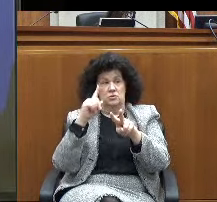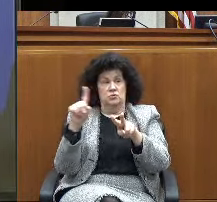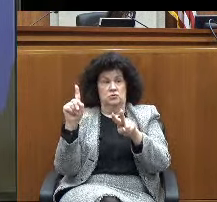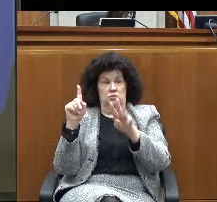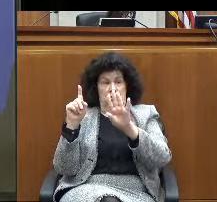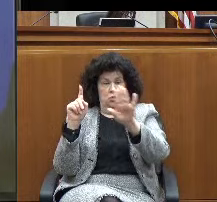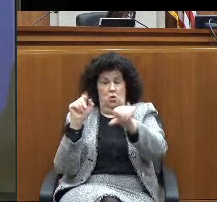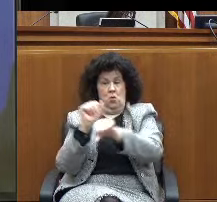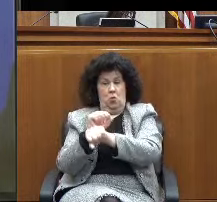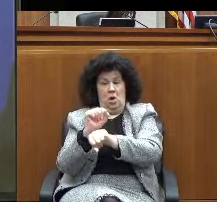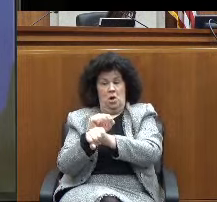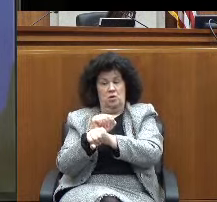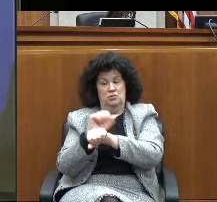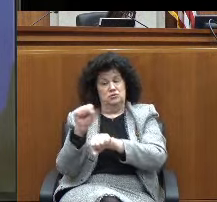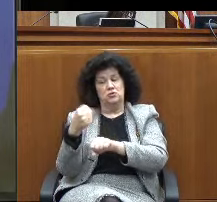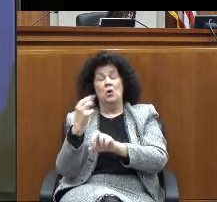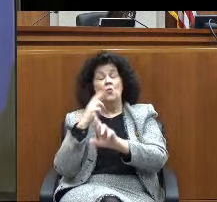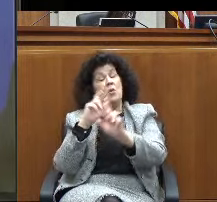of your work.